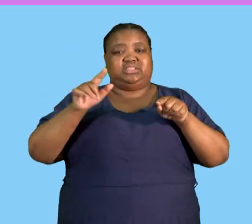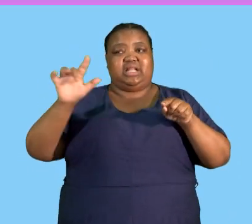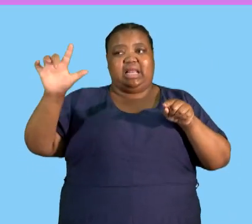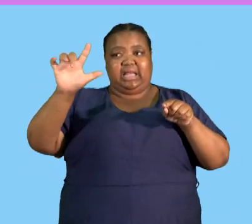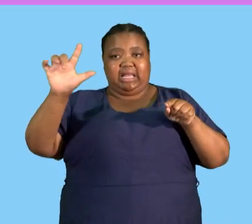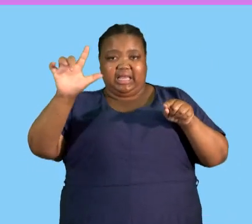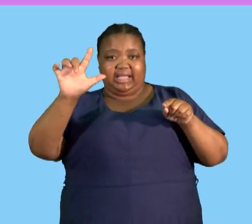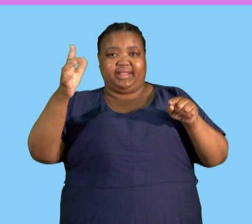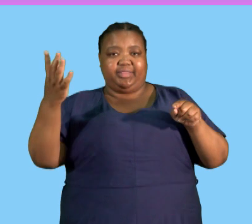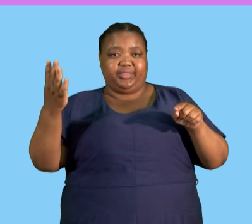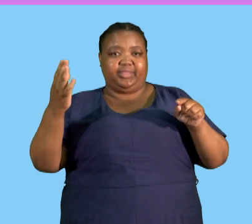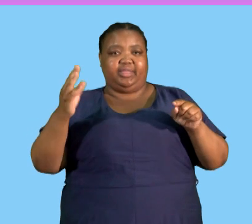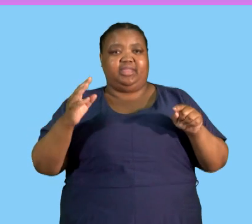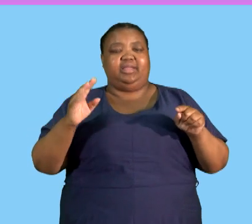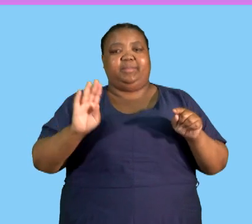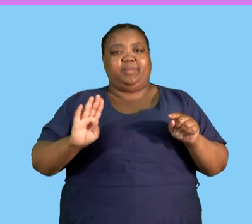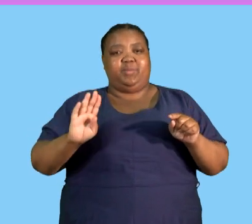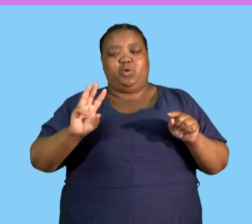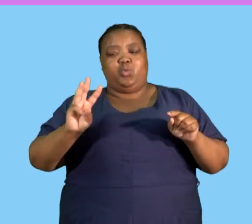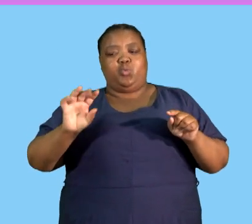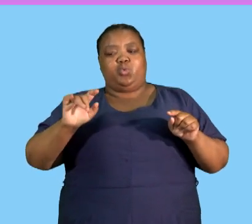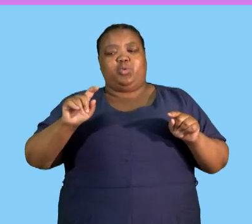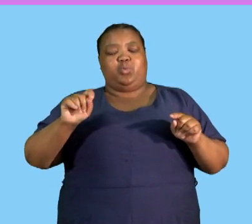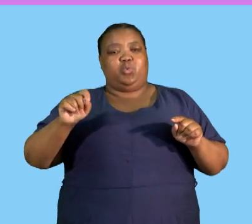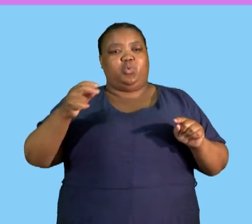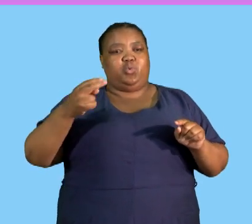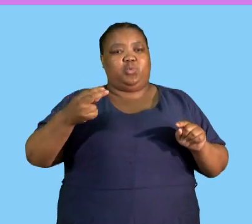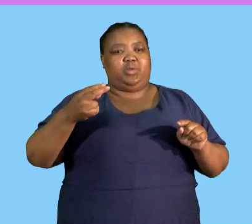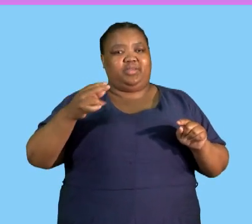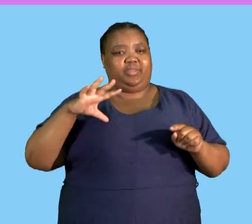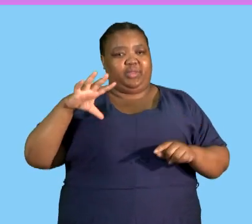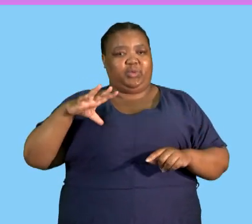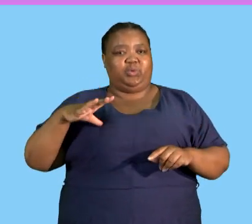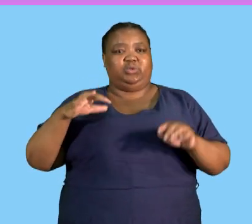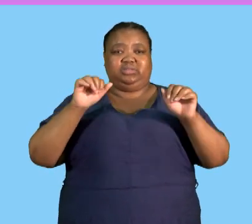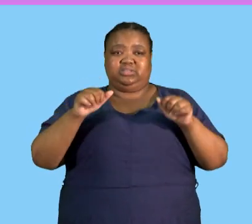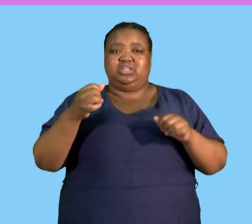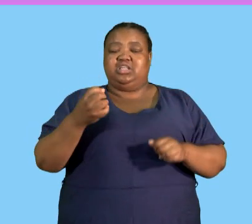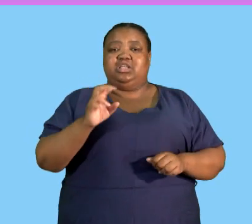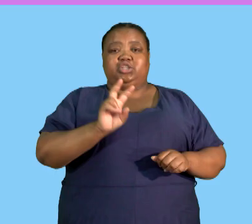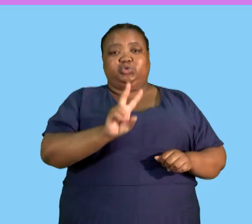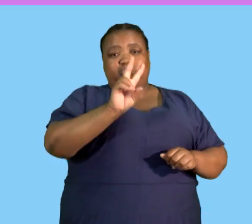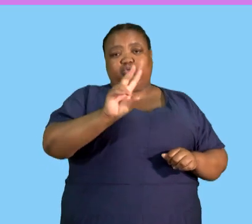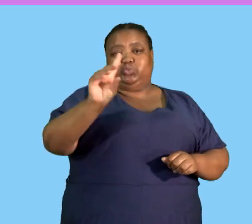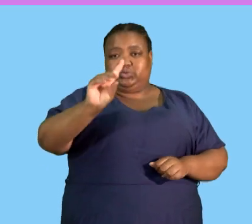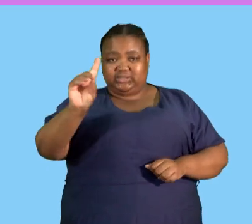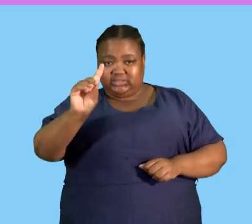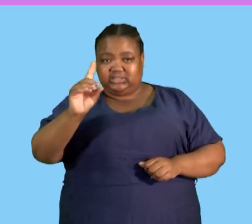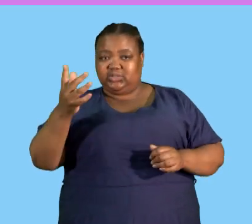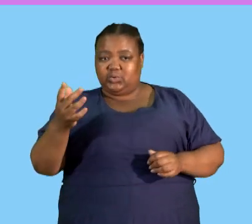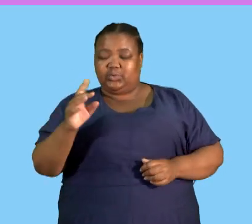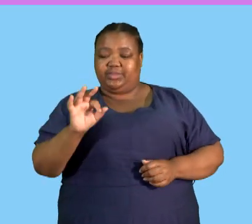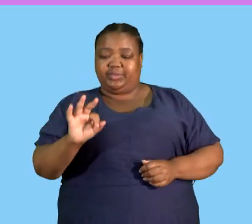and width only, right? So is that 2D models or 3D models? I agree, né? So the correct answer